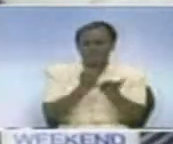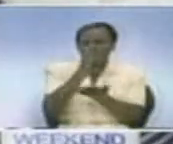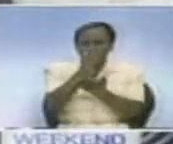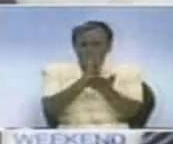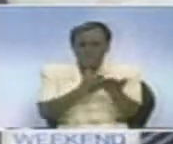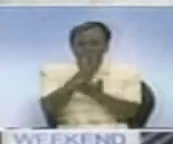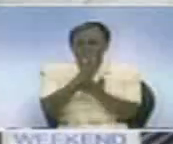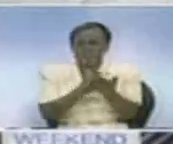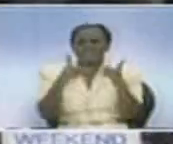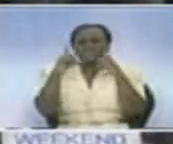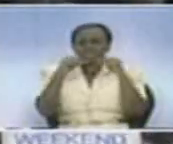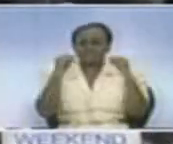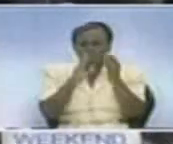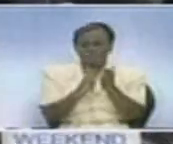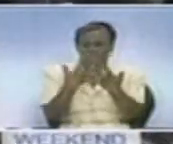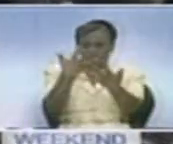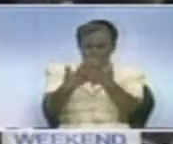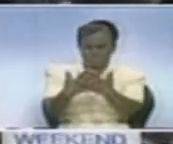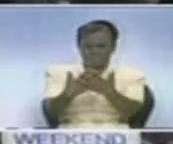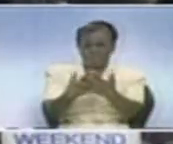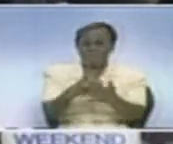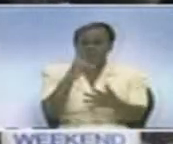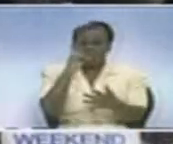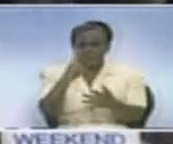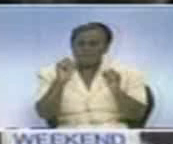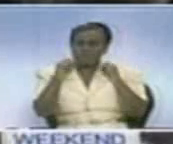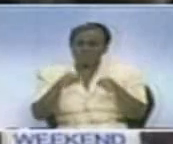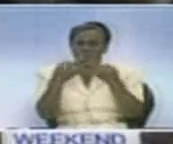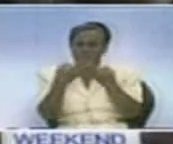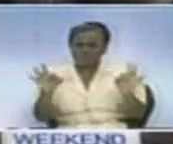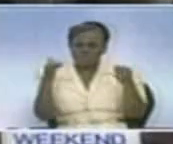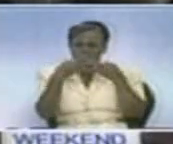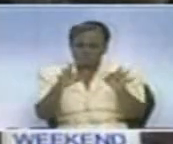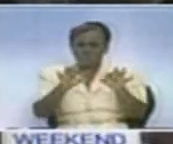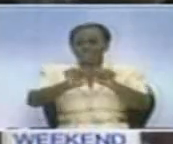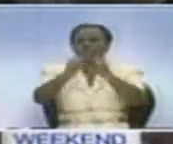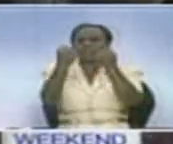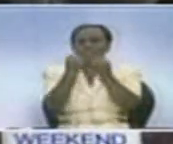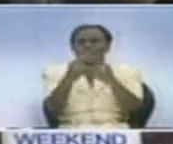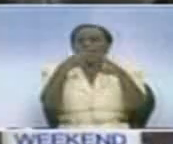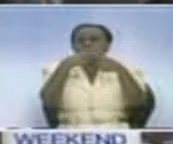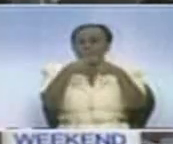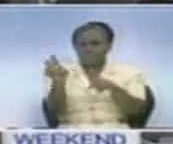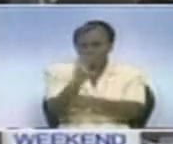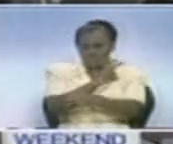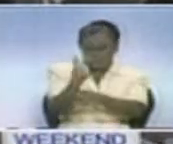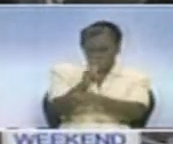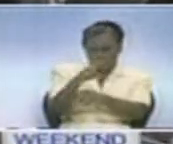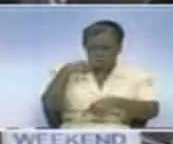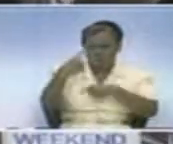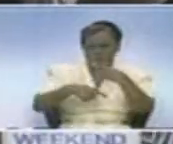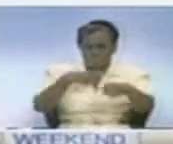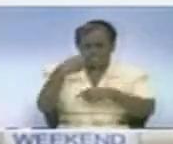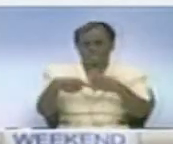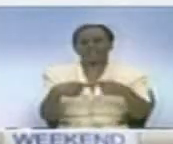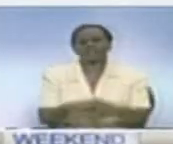such sentences behind bars. One could then be released into the open society, but under remain constant